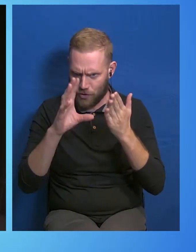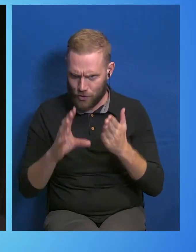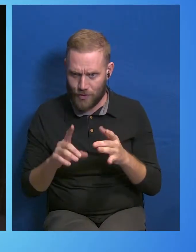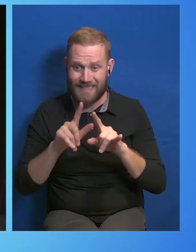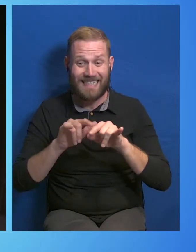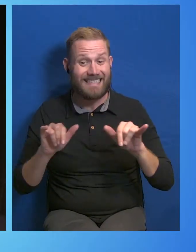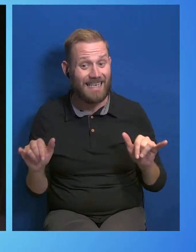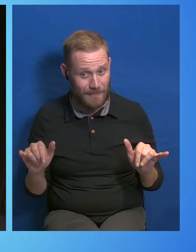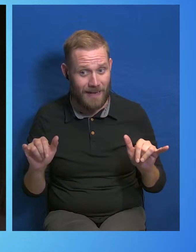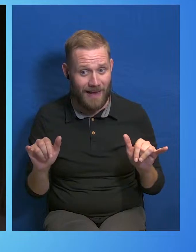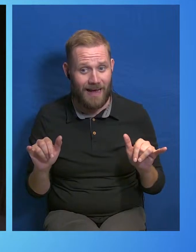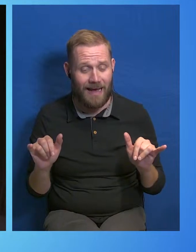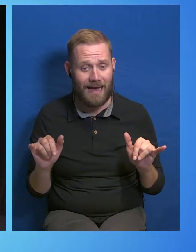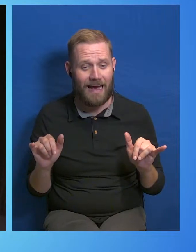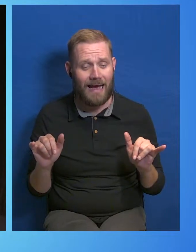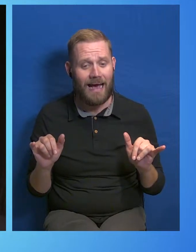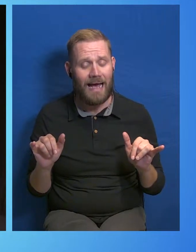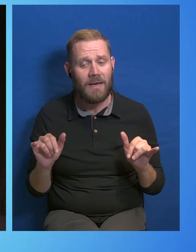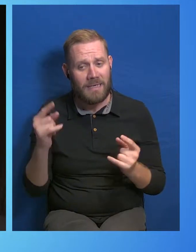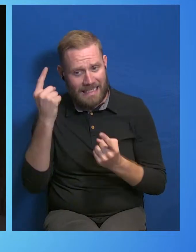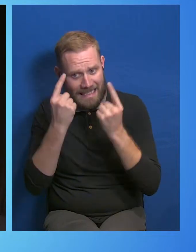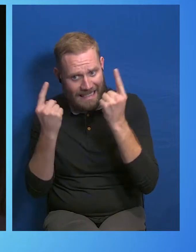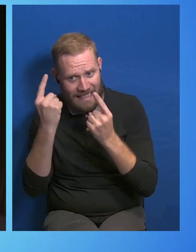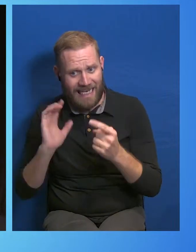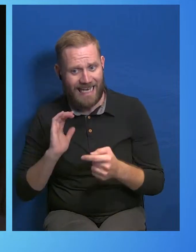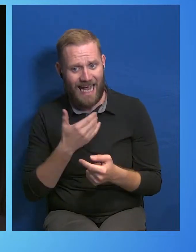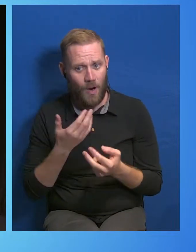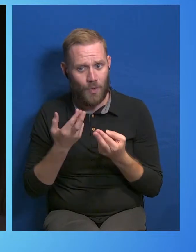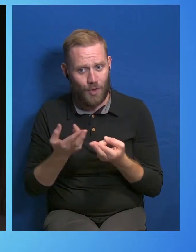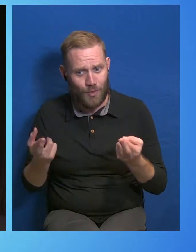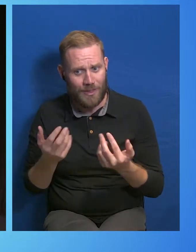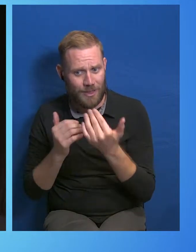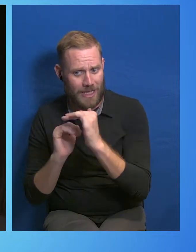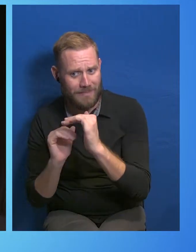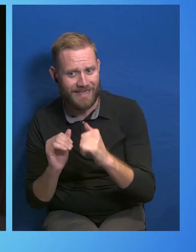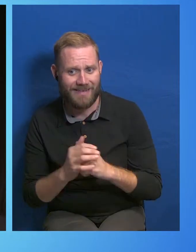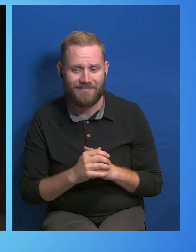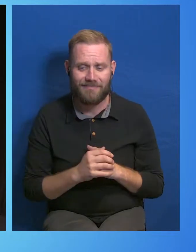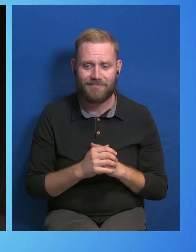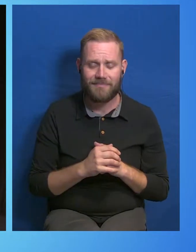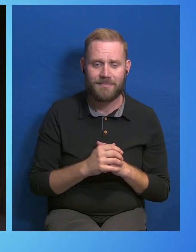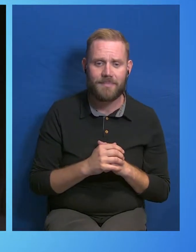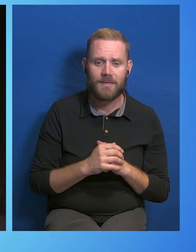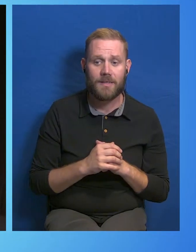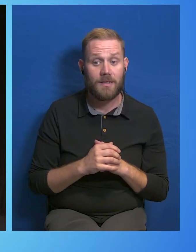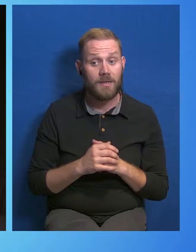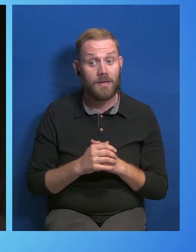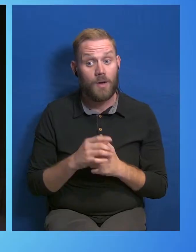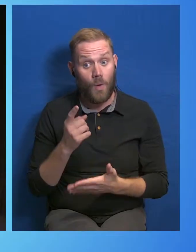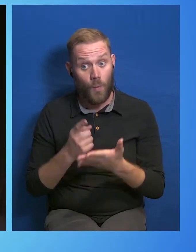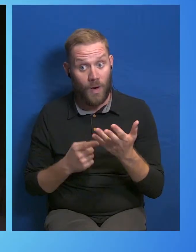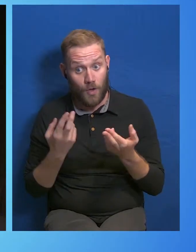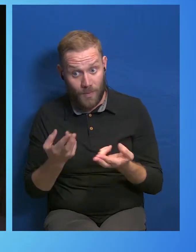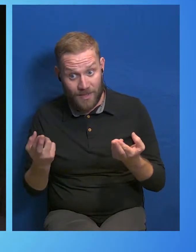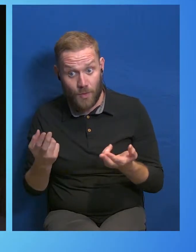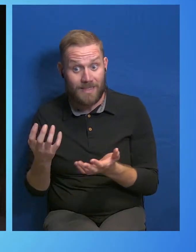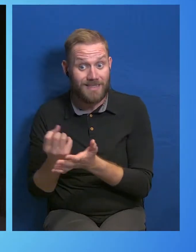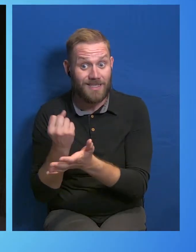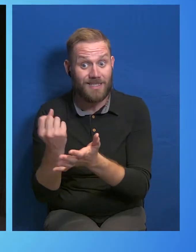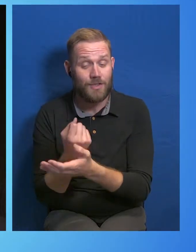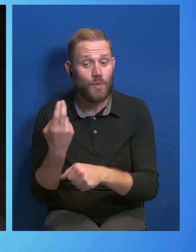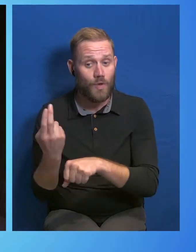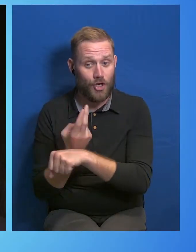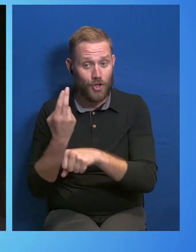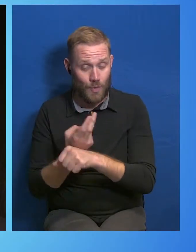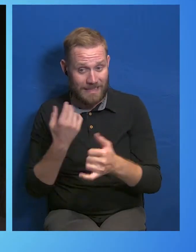the same time considering our limited resources. the resources that we have available to us now.